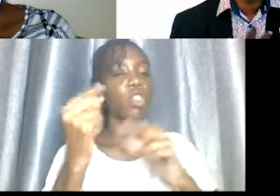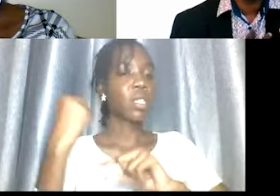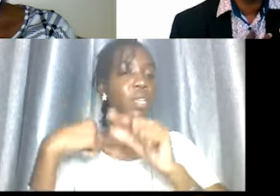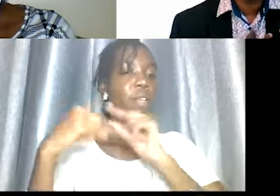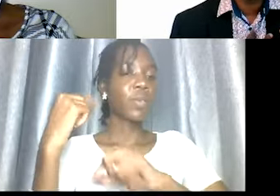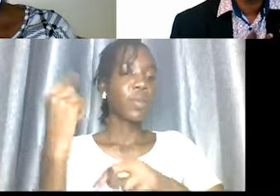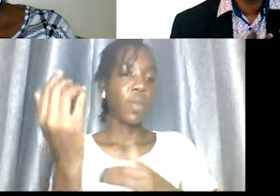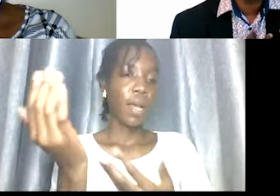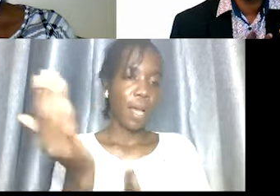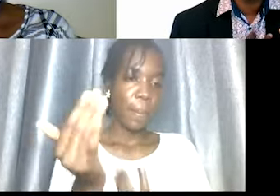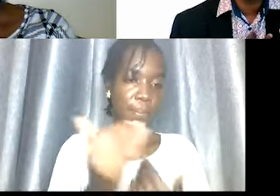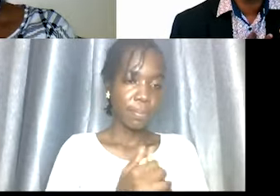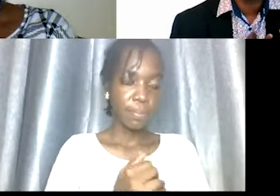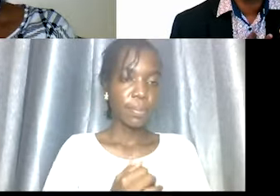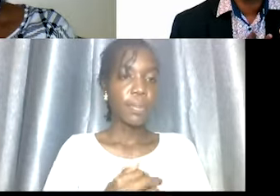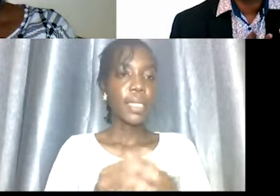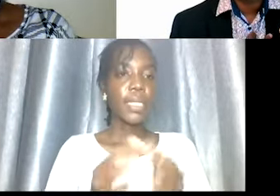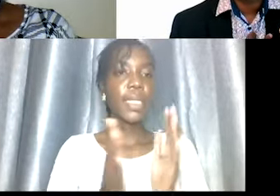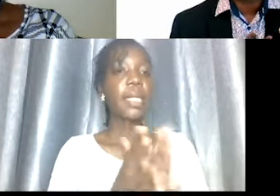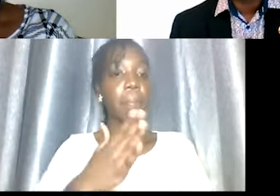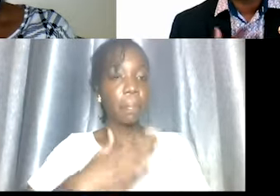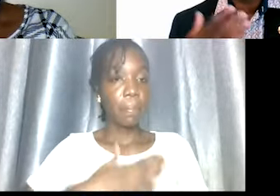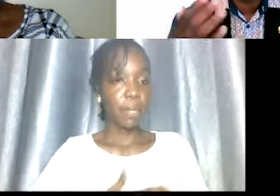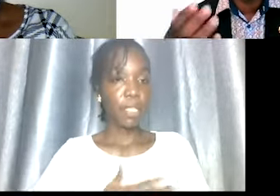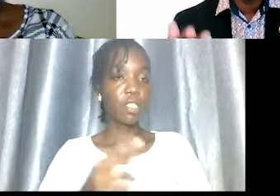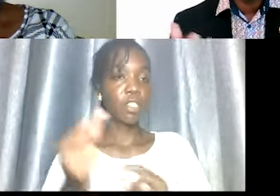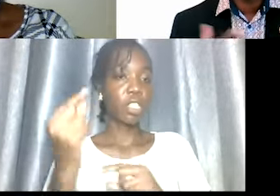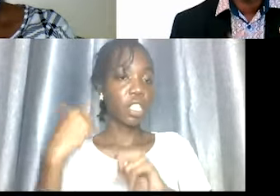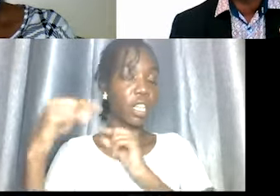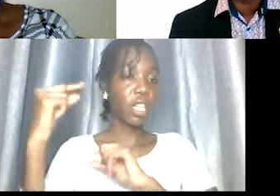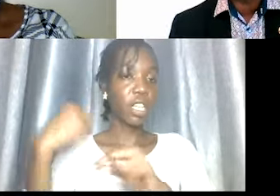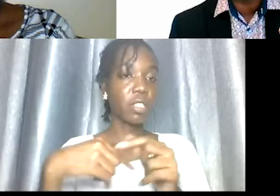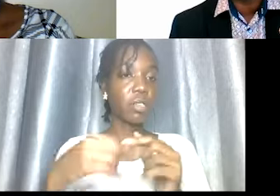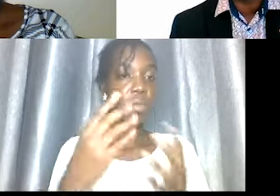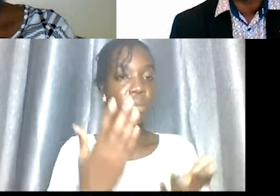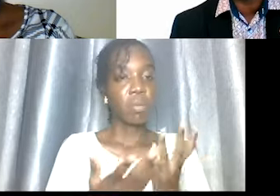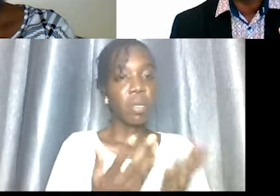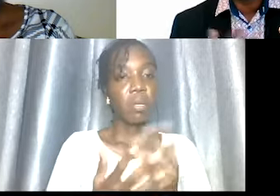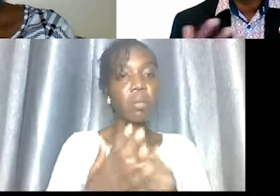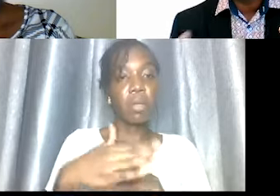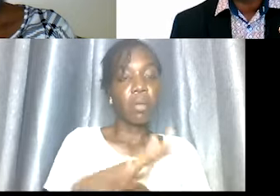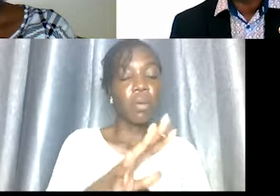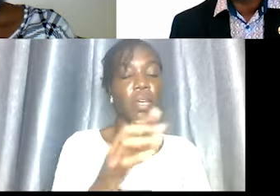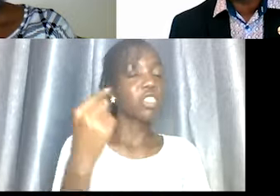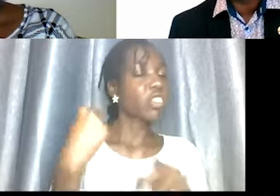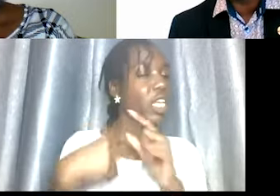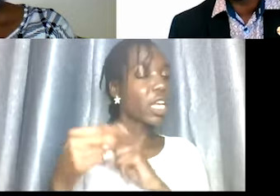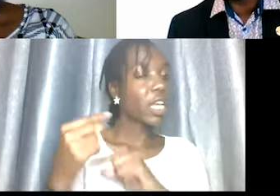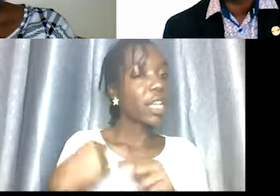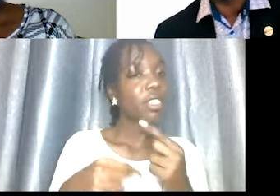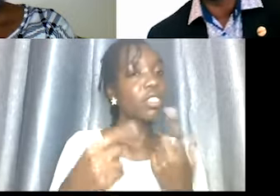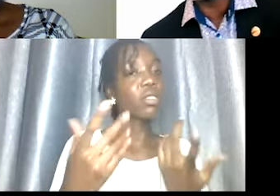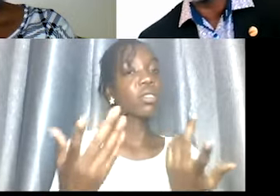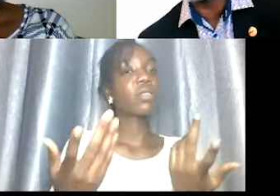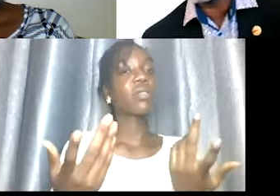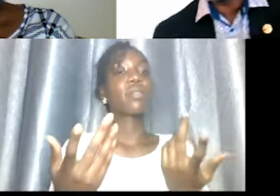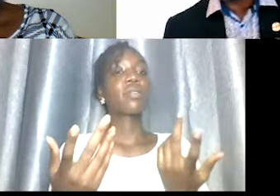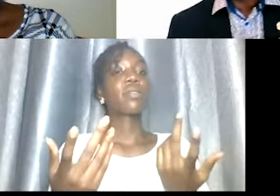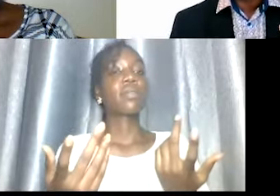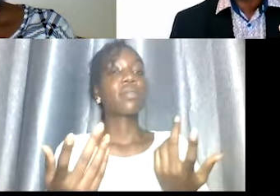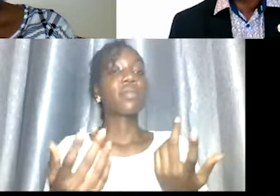be my generation, but it may be your generations, Richard, your generations, Nuha, who is